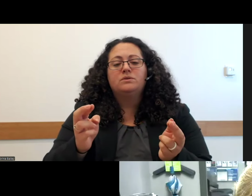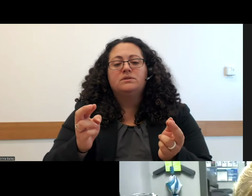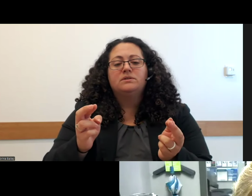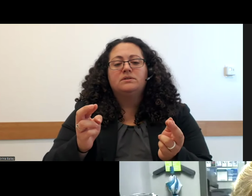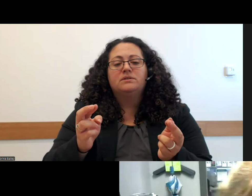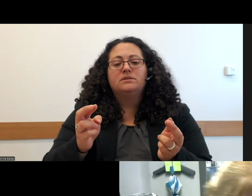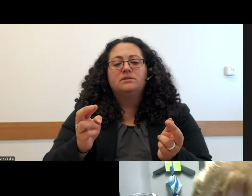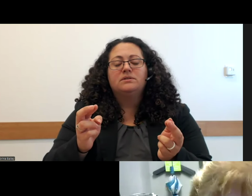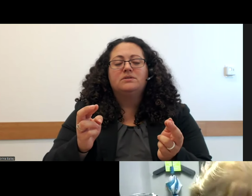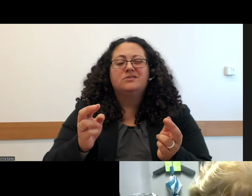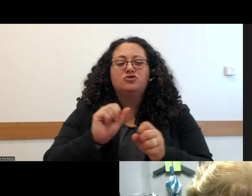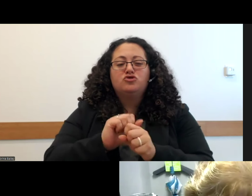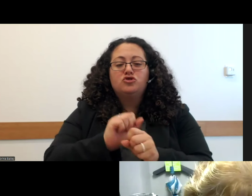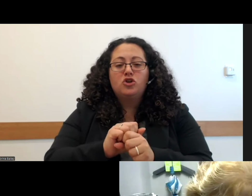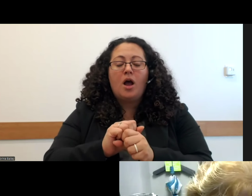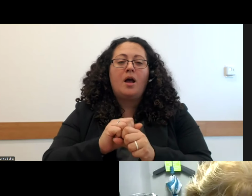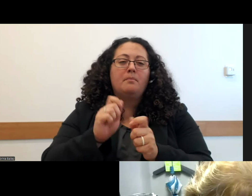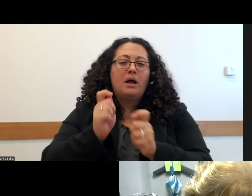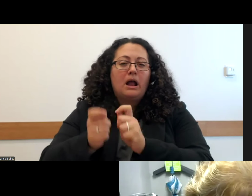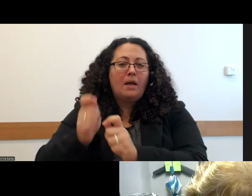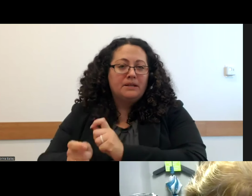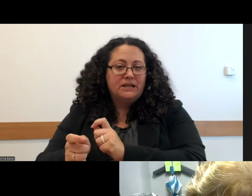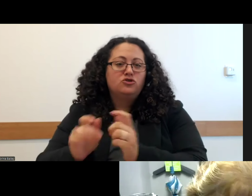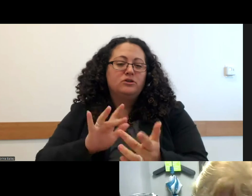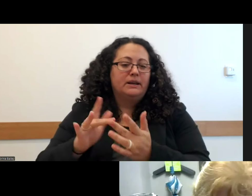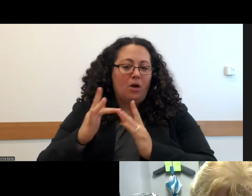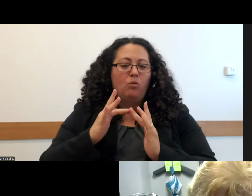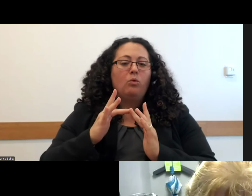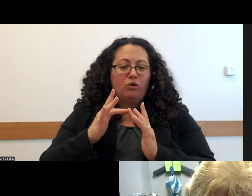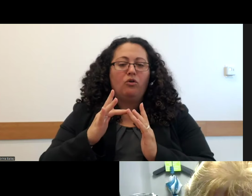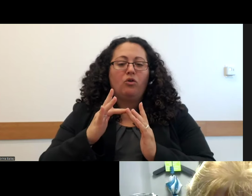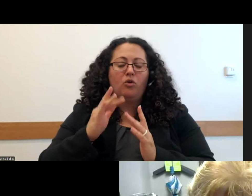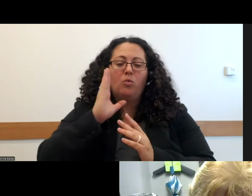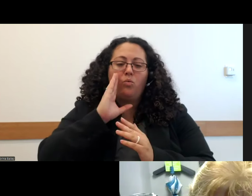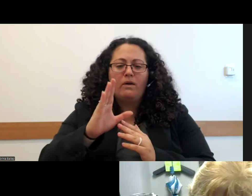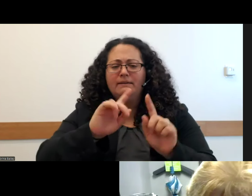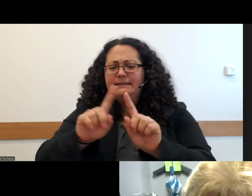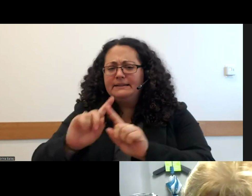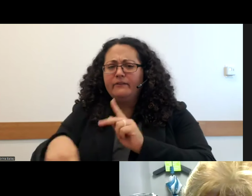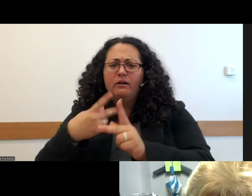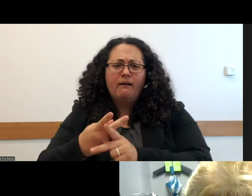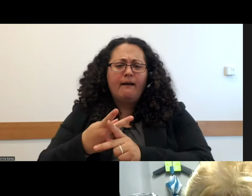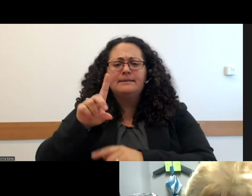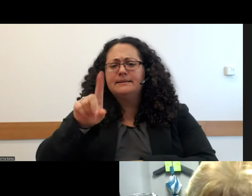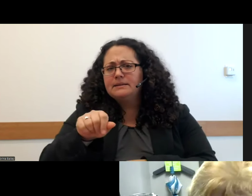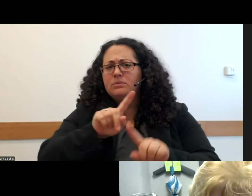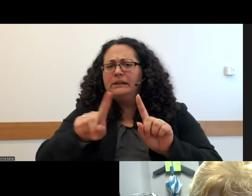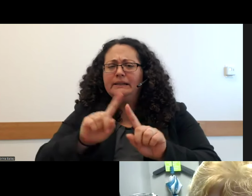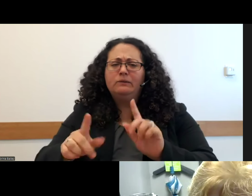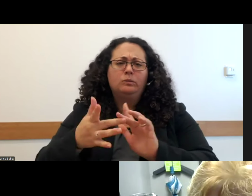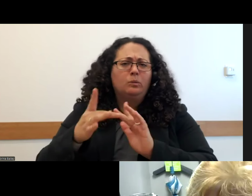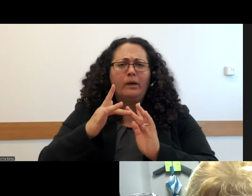resource, Jobs Accommodation Network. And they'll go by different disabilities and give you suggestions